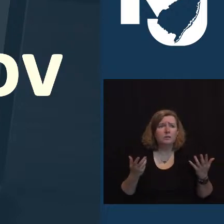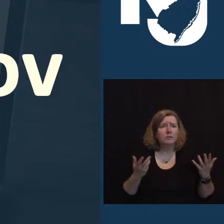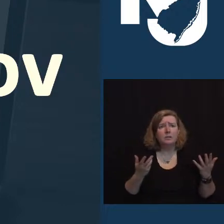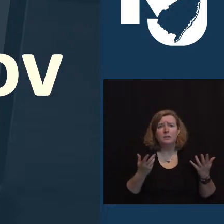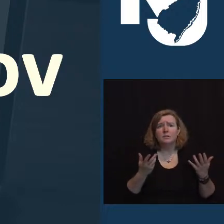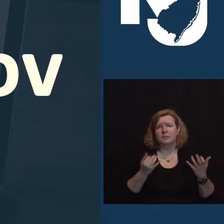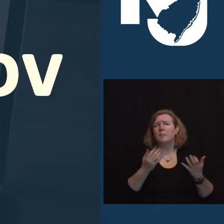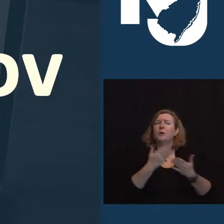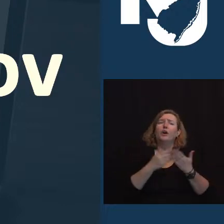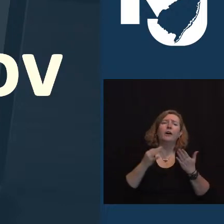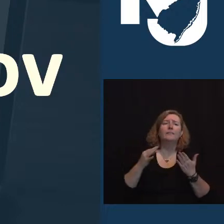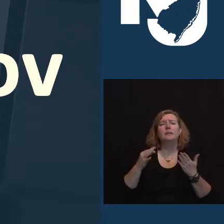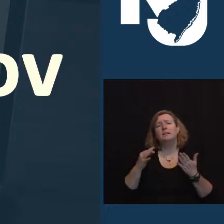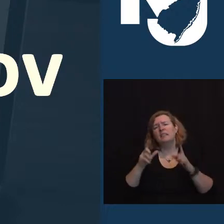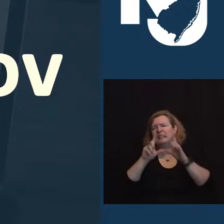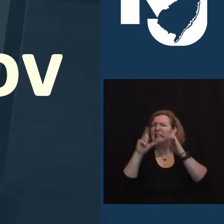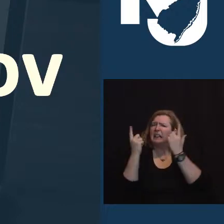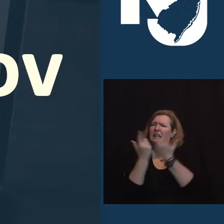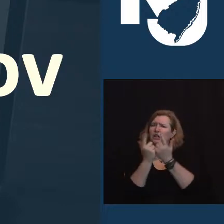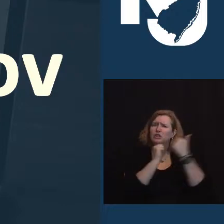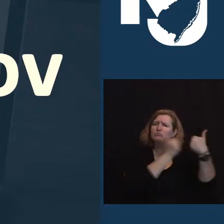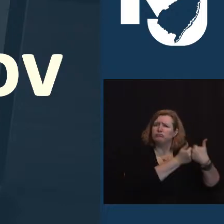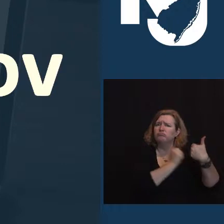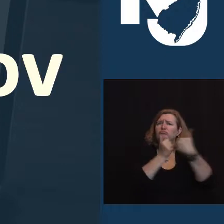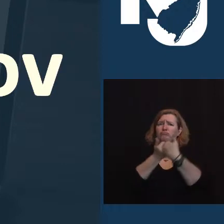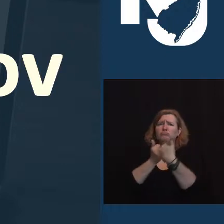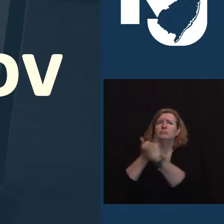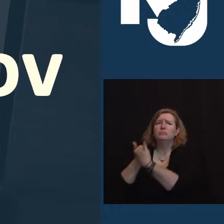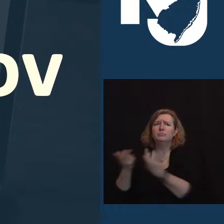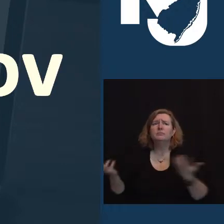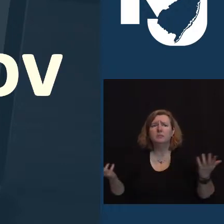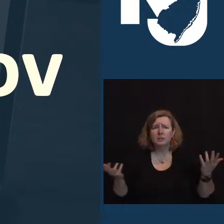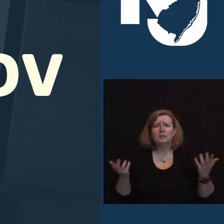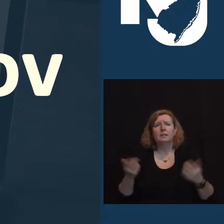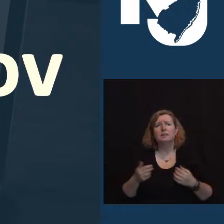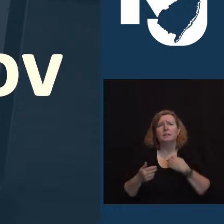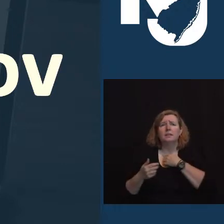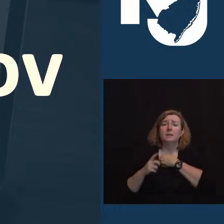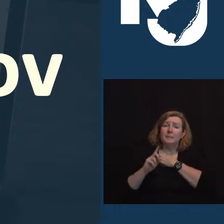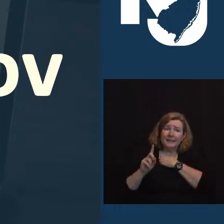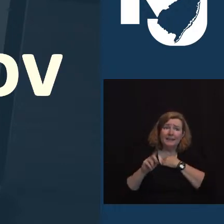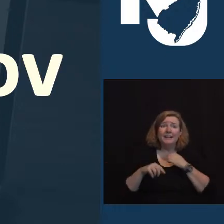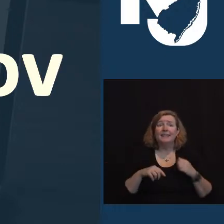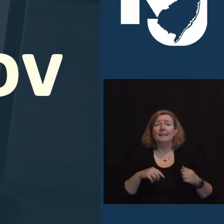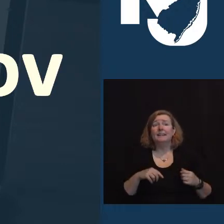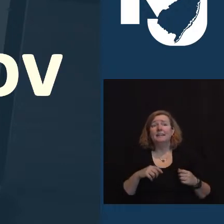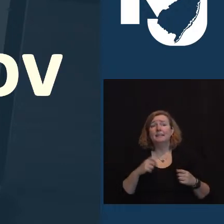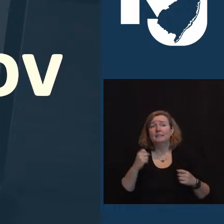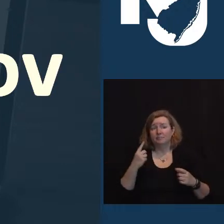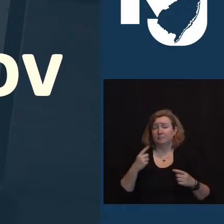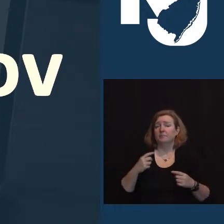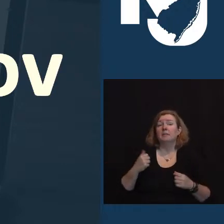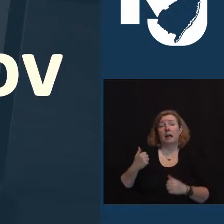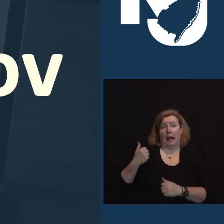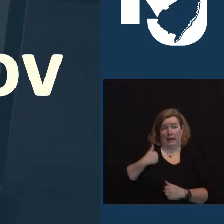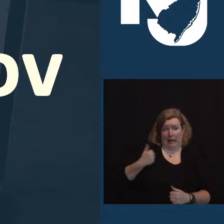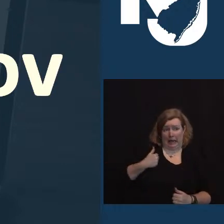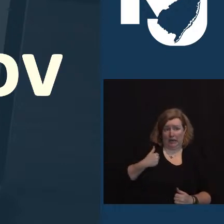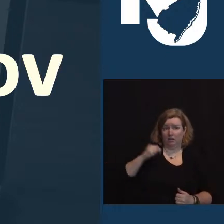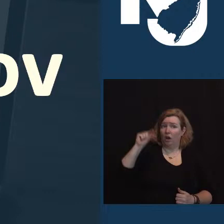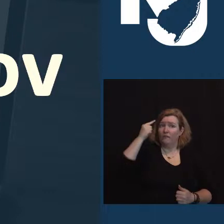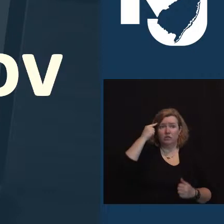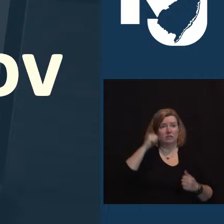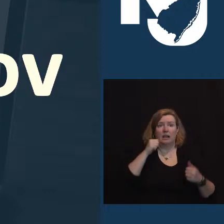high-quality alternative. But guess what? The Canadian government is not allowing teams to travel back and forth over the border due to